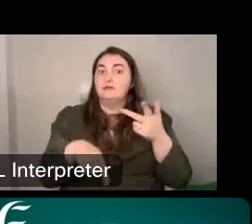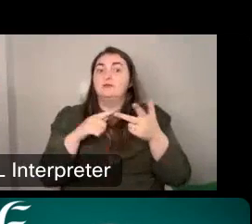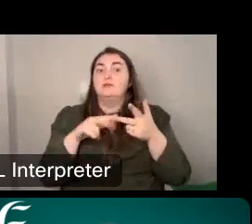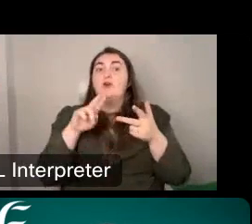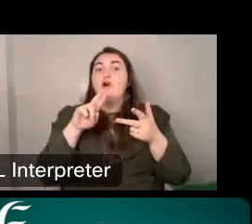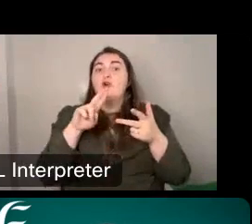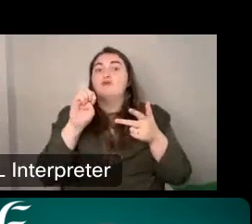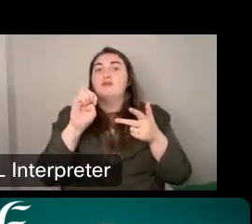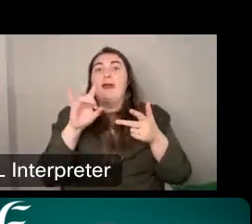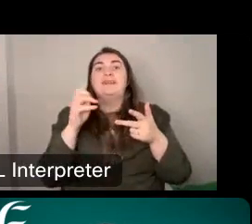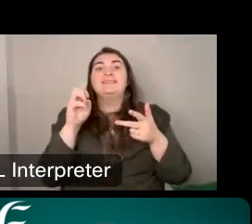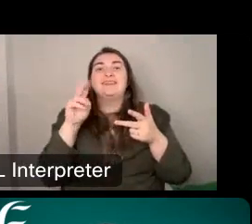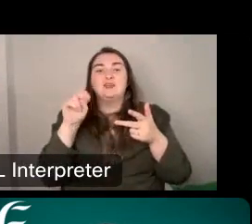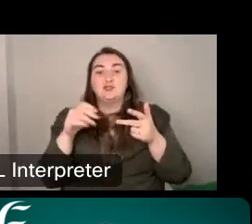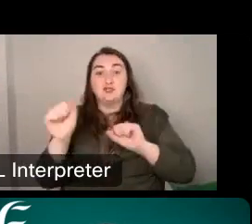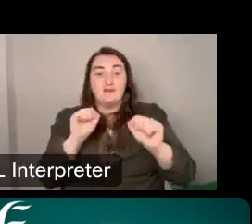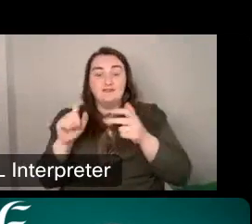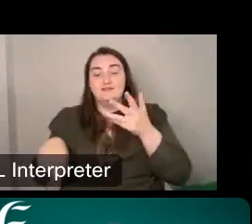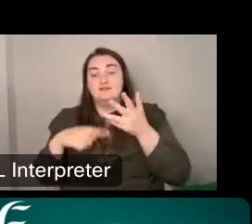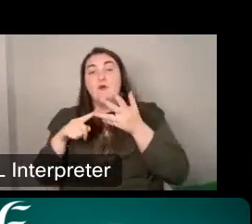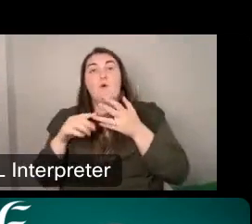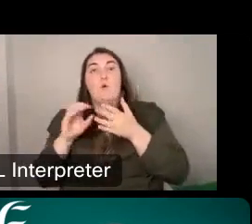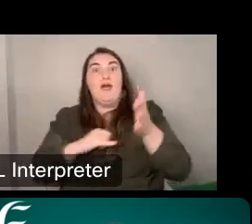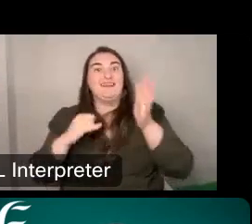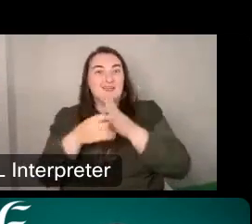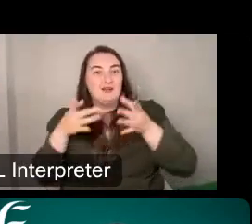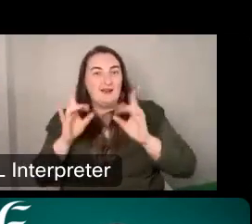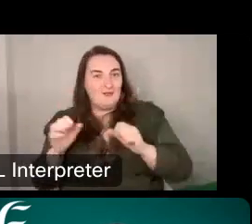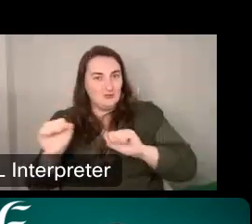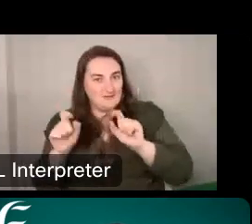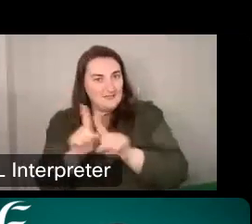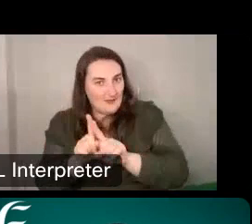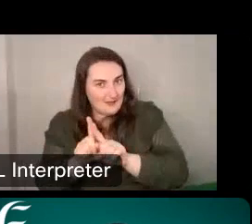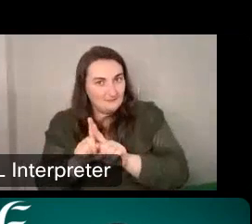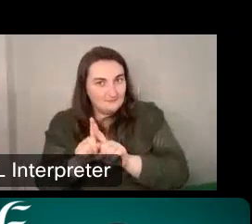rehabilitation services, and organizational health as well. So